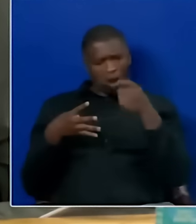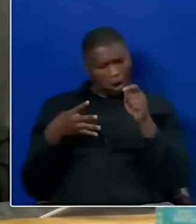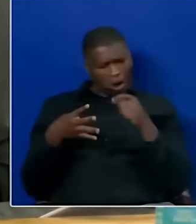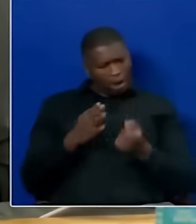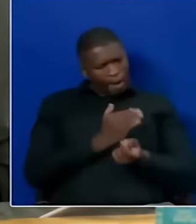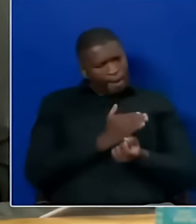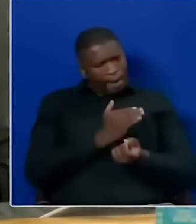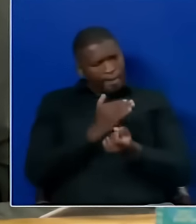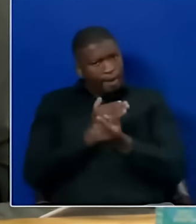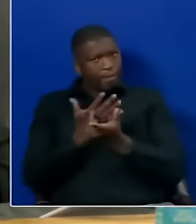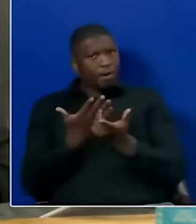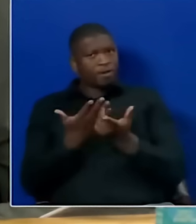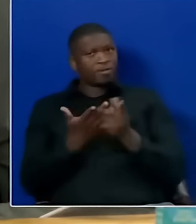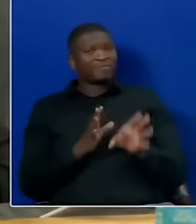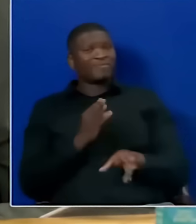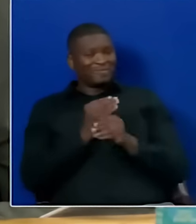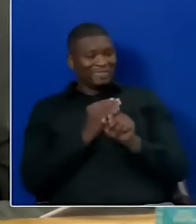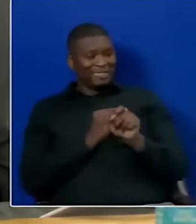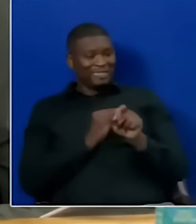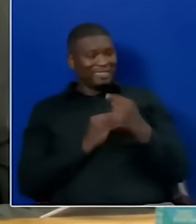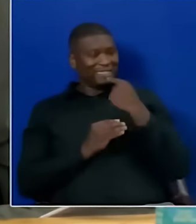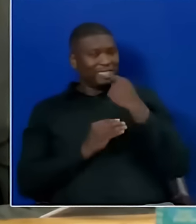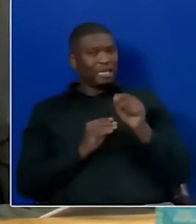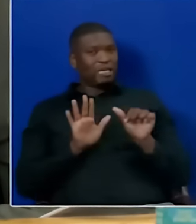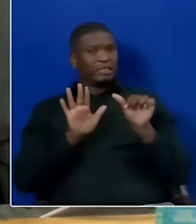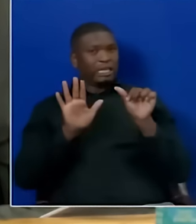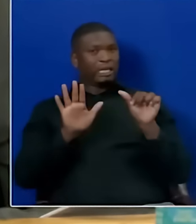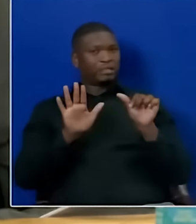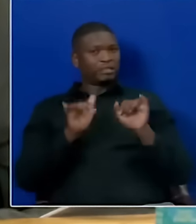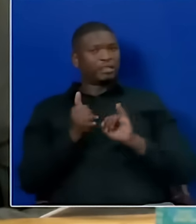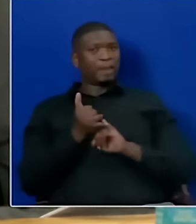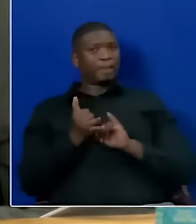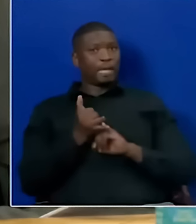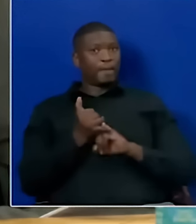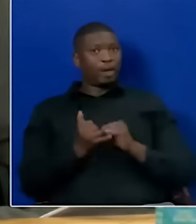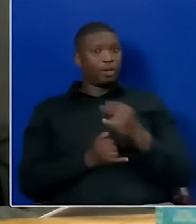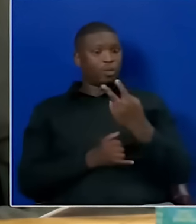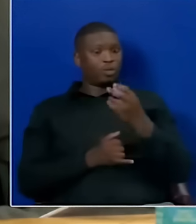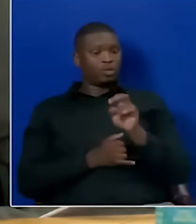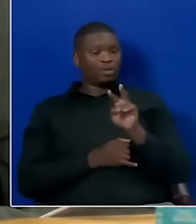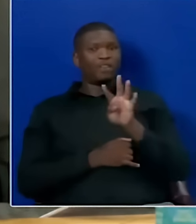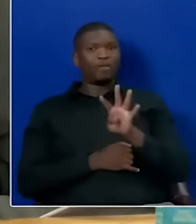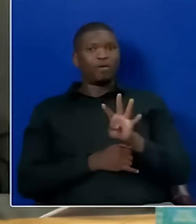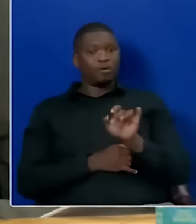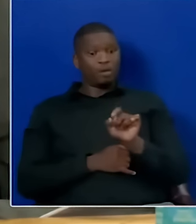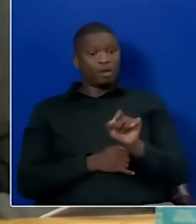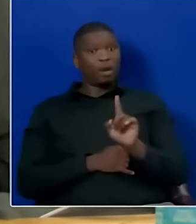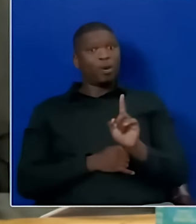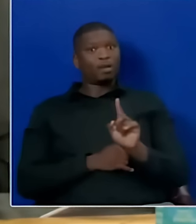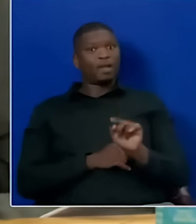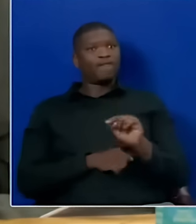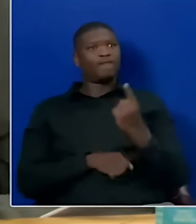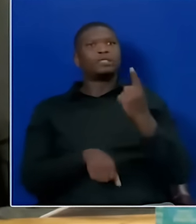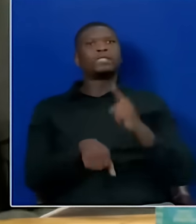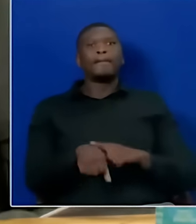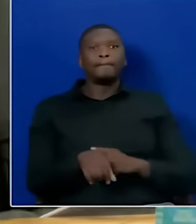Brigadier, would be 6 September 2024, which is the first time that the Bramley Vereeniging